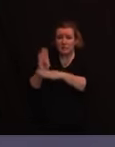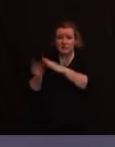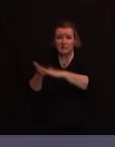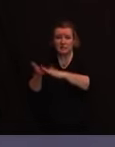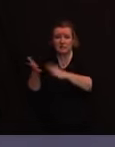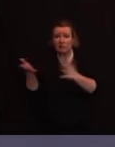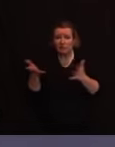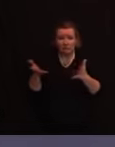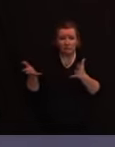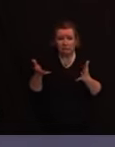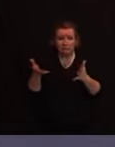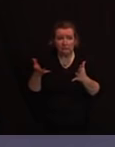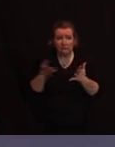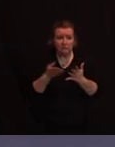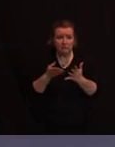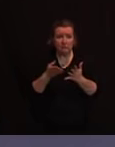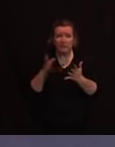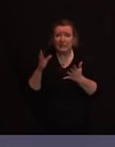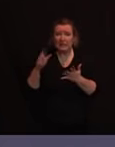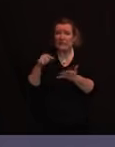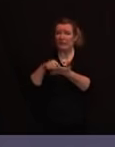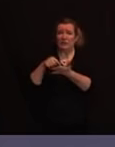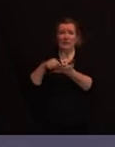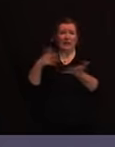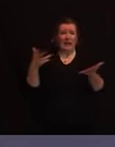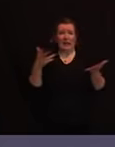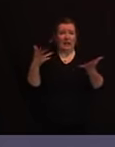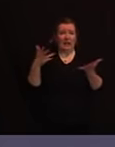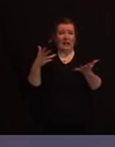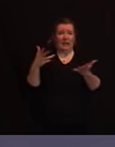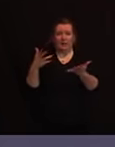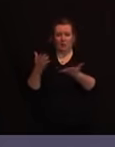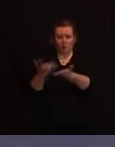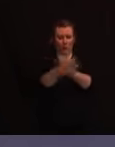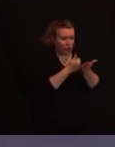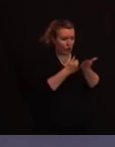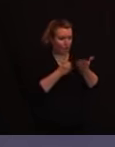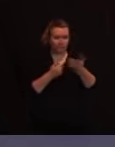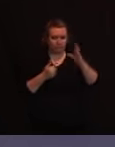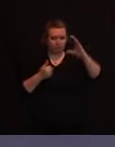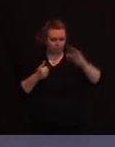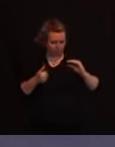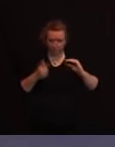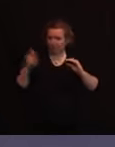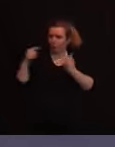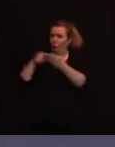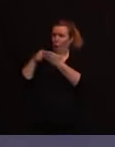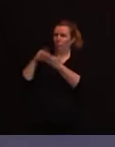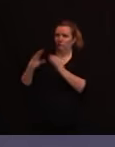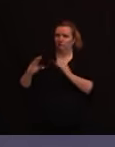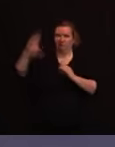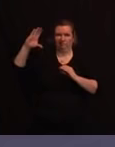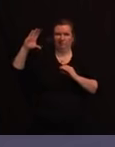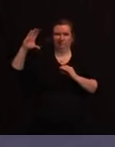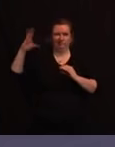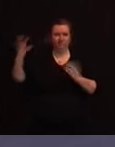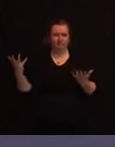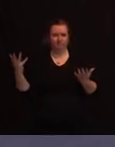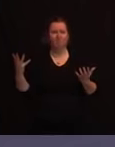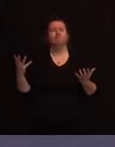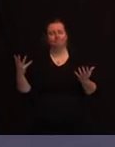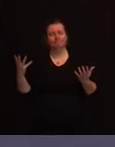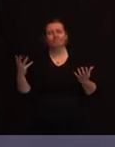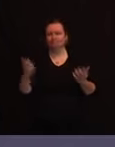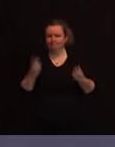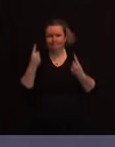revenues that look like this, we need all the help we can get right now more than ever before. And I want to thank you for all of that. Great to have you with us today.